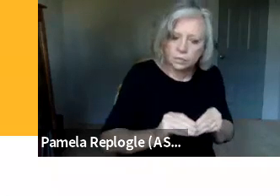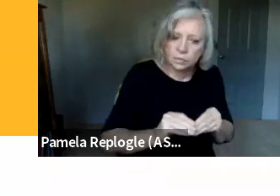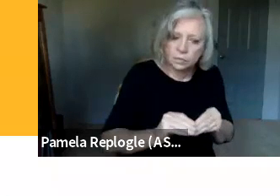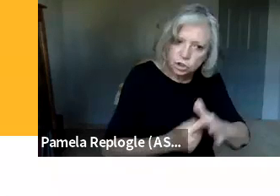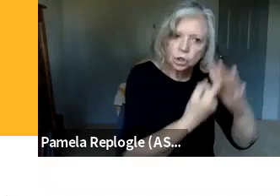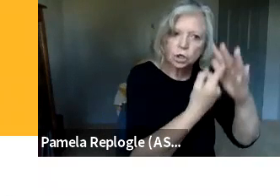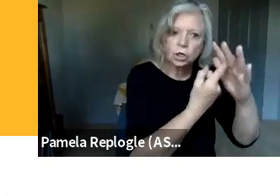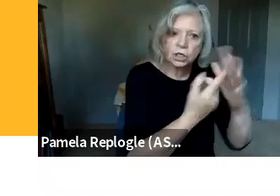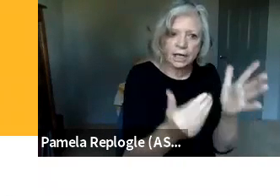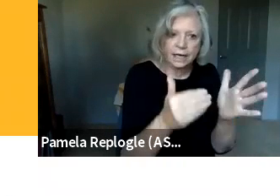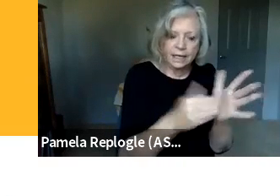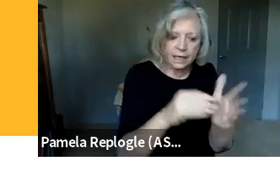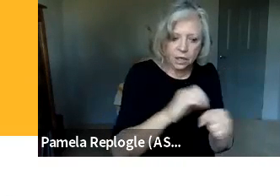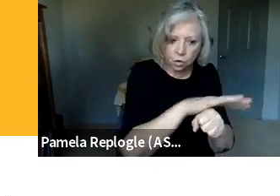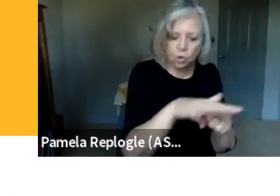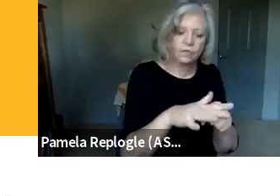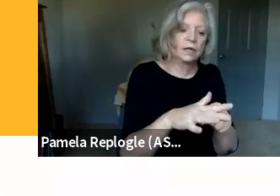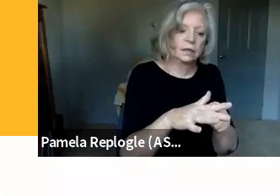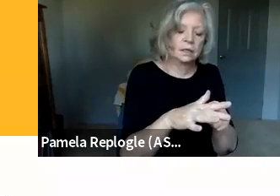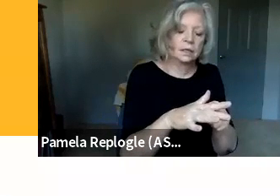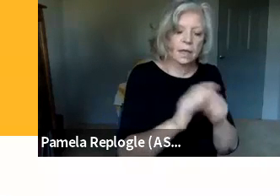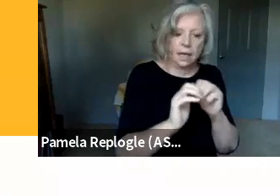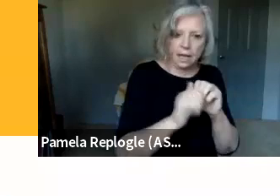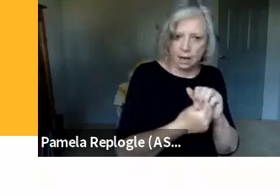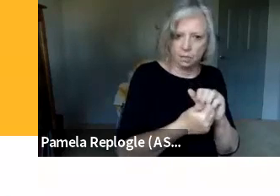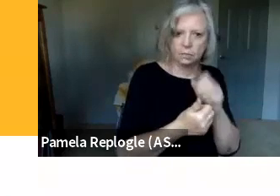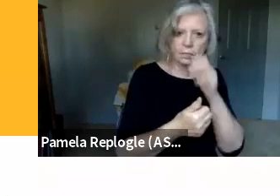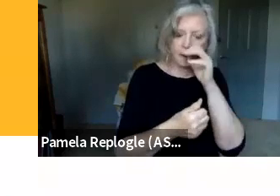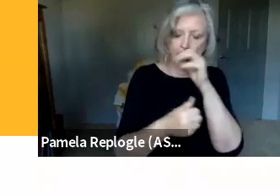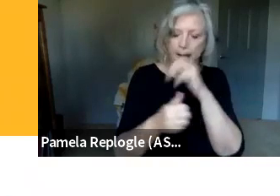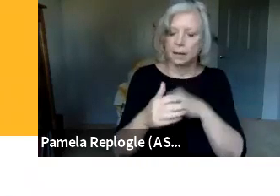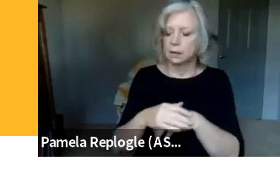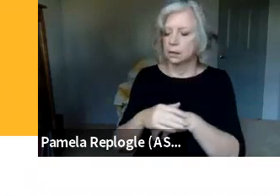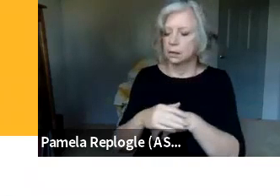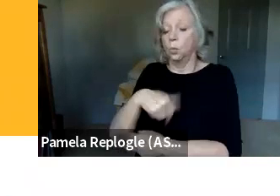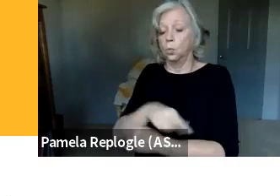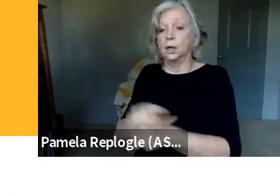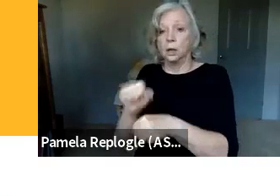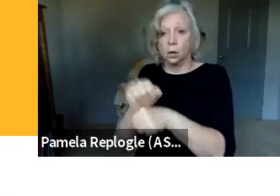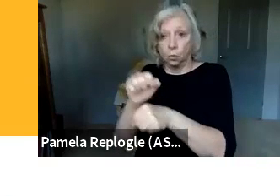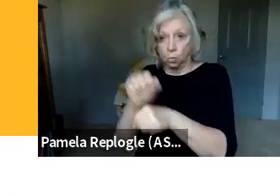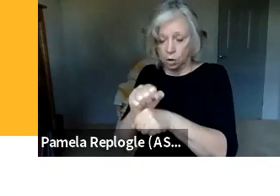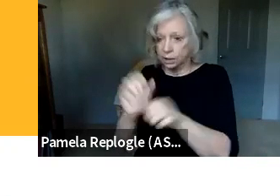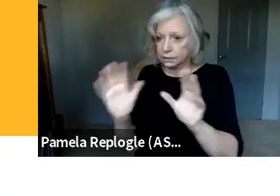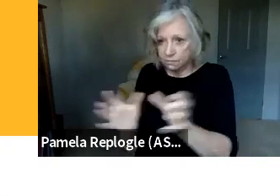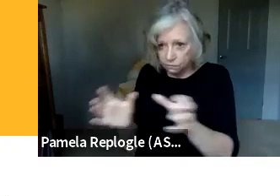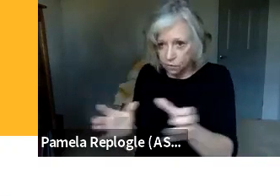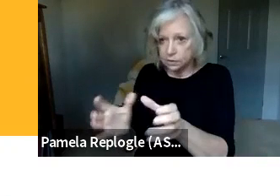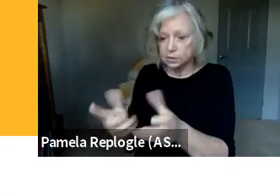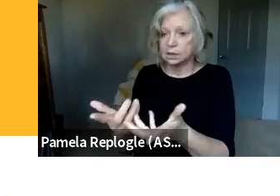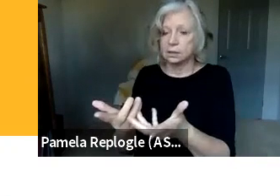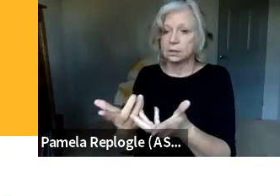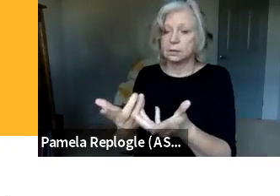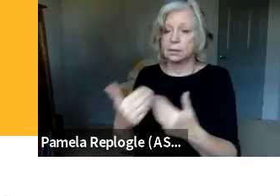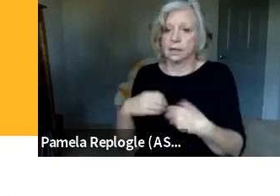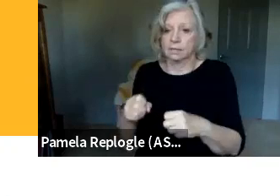restrictions are lifted? Well, the most important thing is we are working hard to continue to create opportunities for people